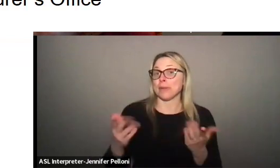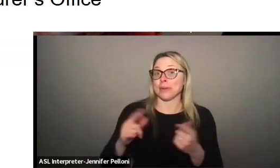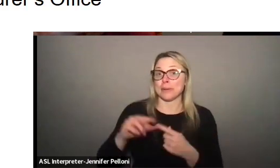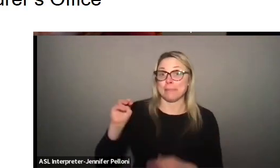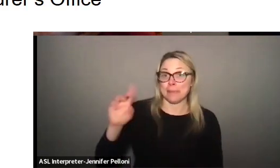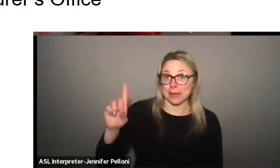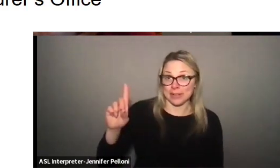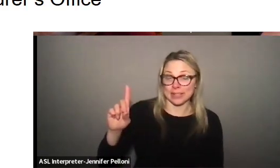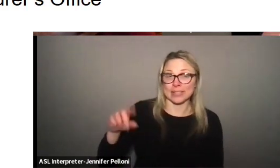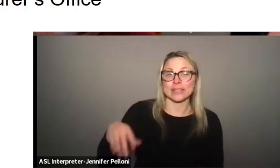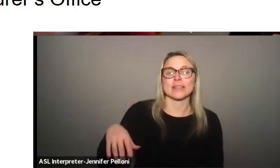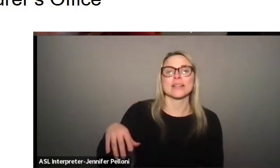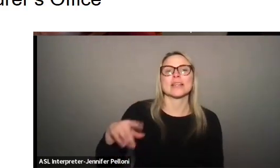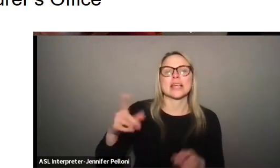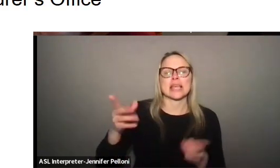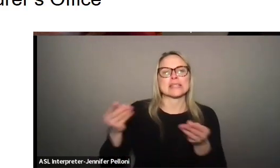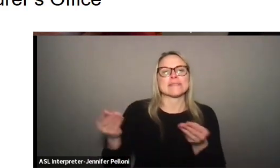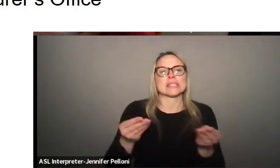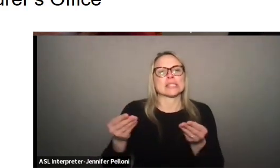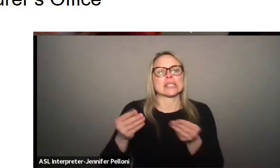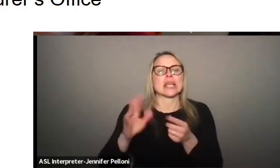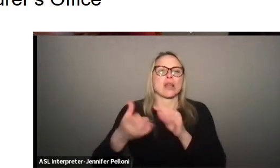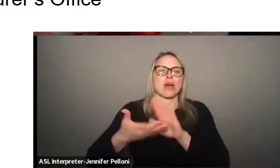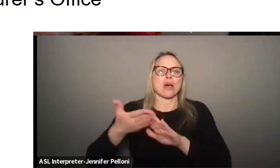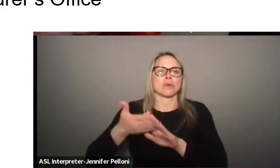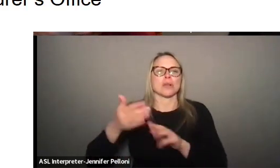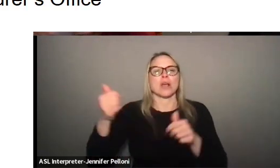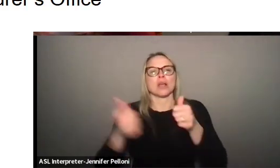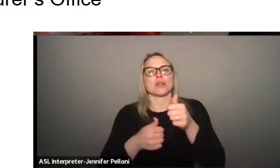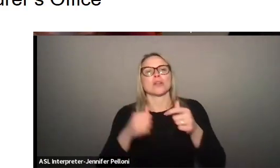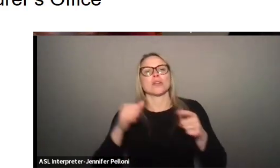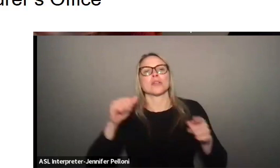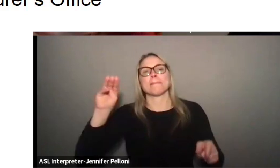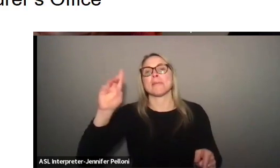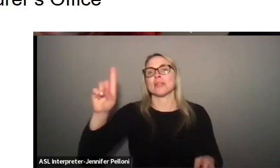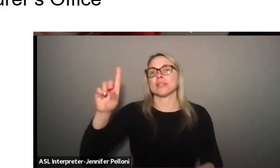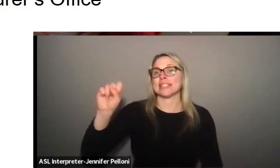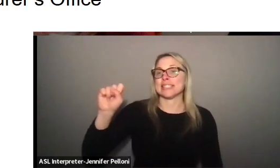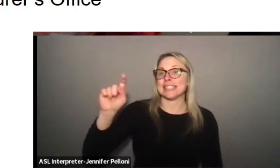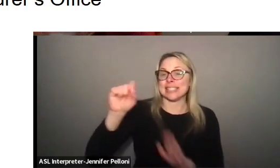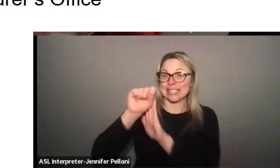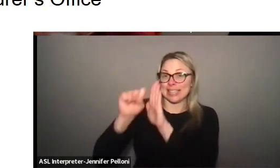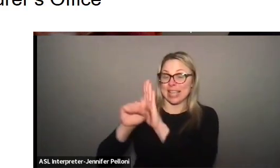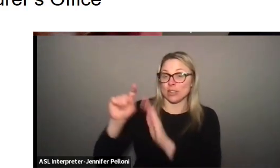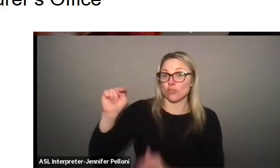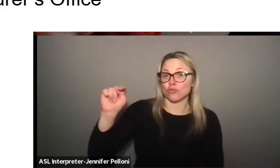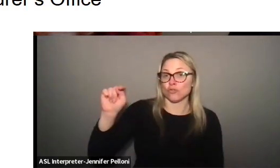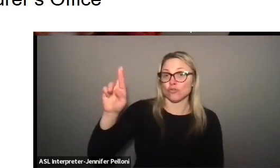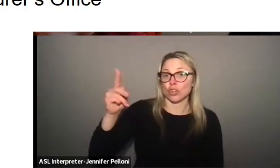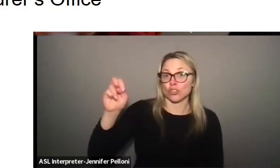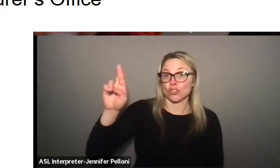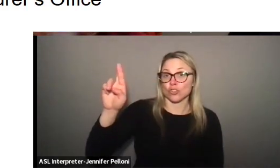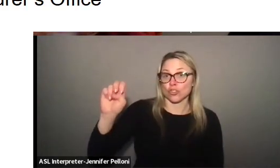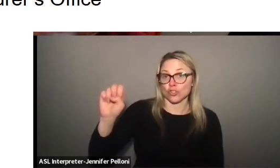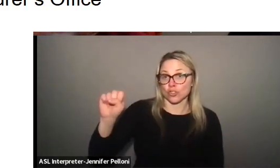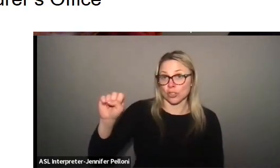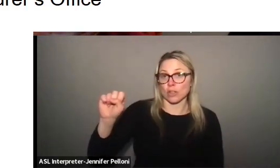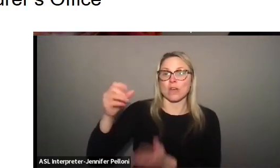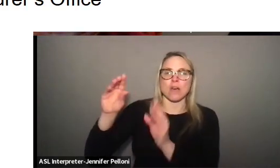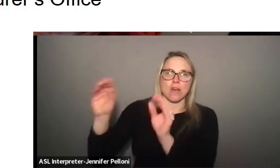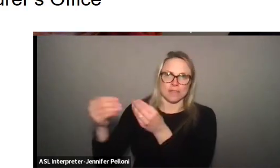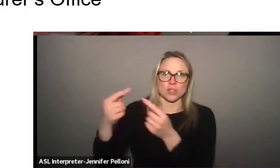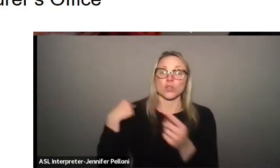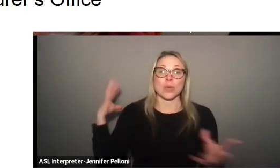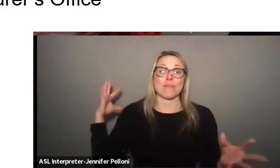is facilitated and operated under the Maryland State Treasurer's Office. benefits. So we have a total of